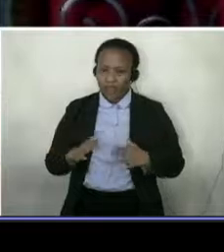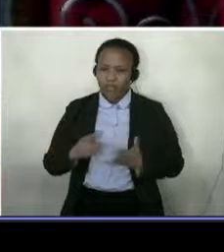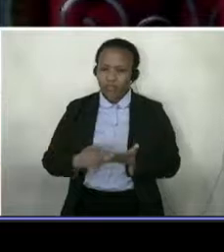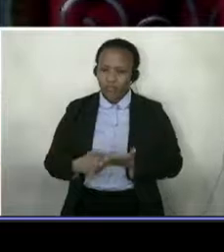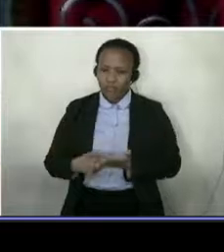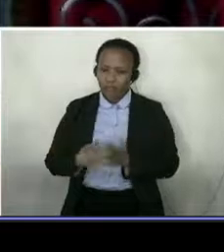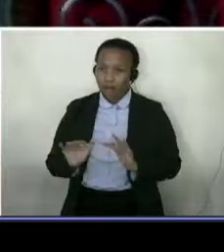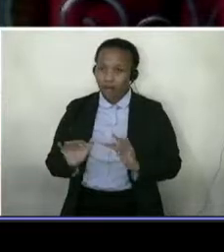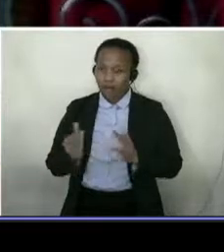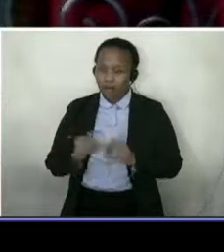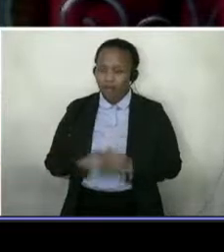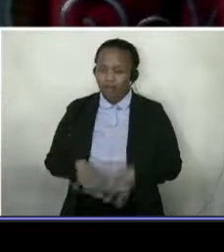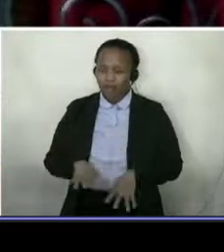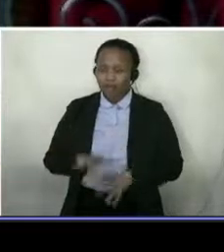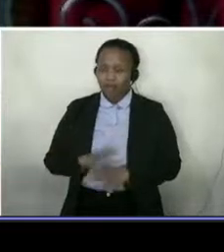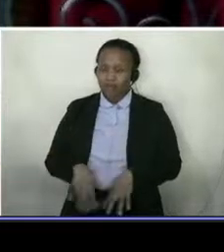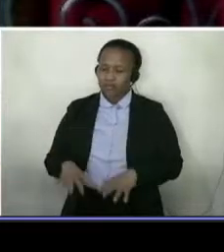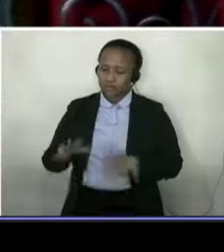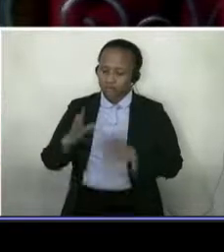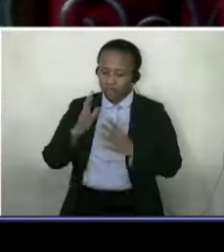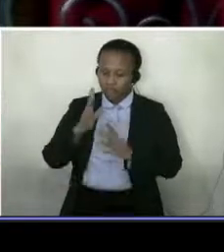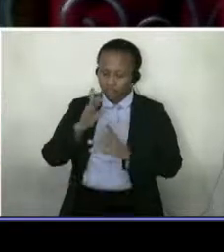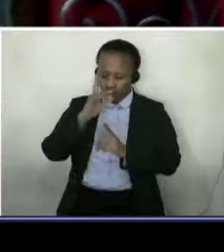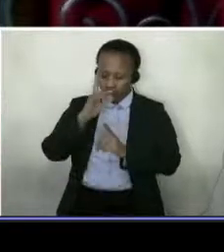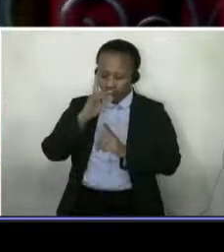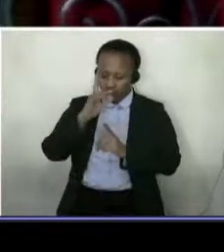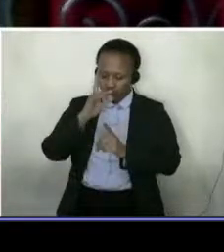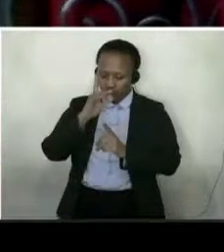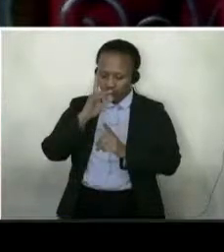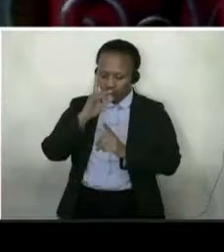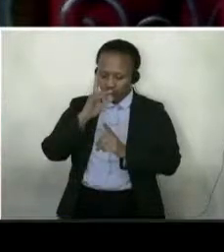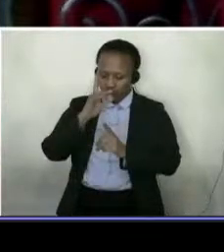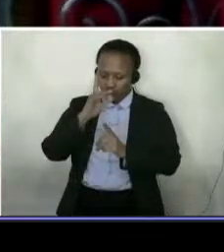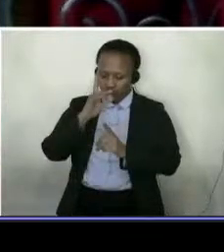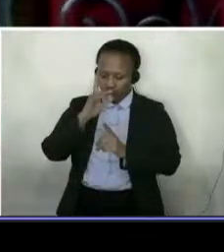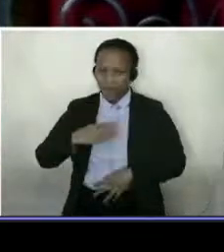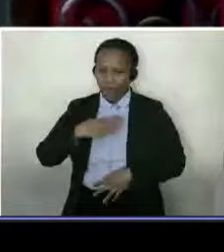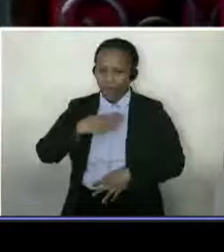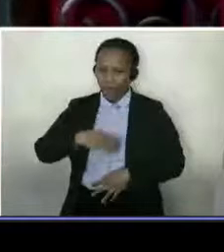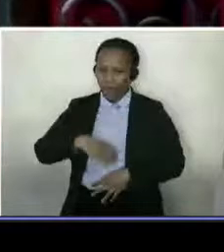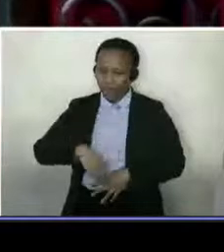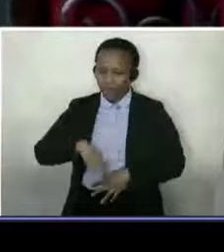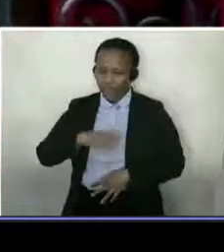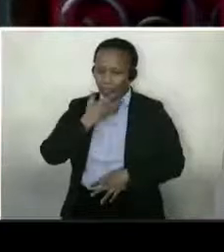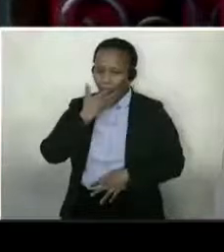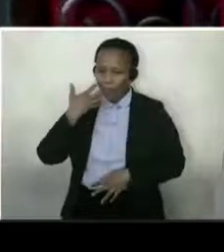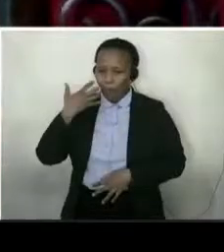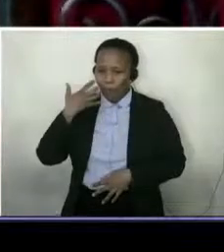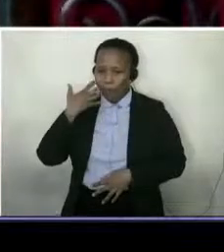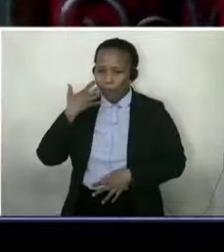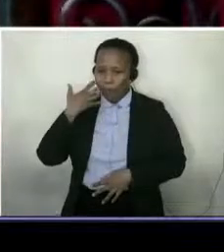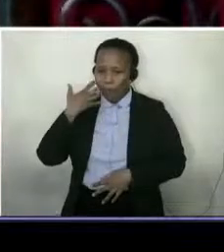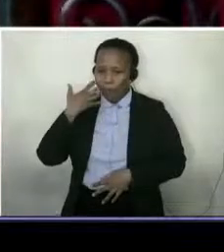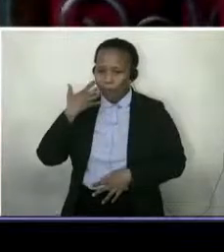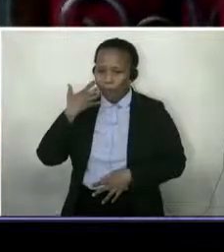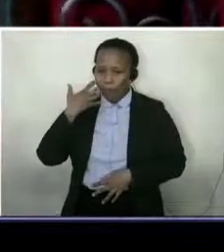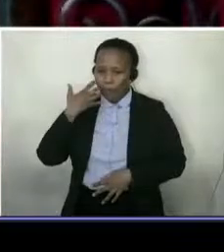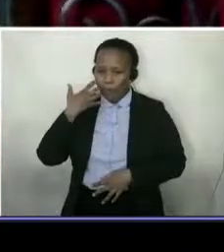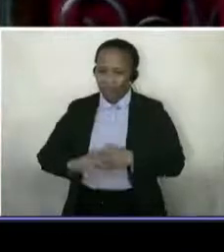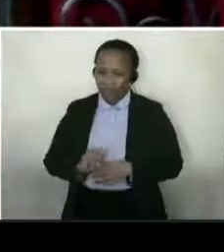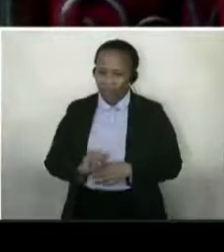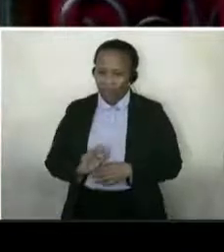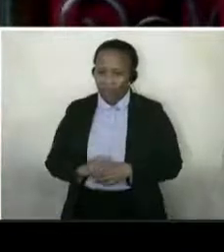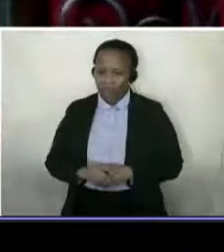women of this country, and I wish to, them a warm commemorative month. I wish to